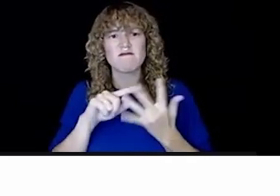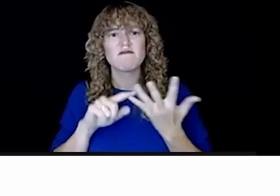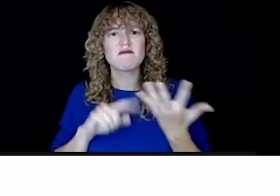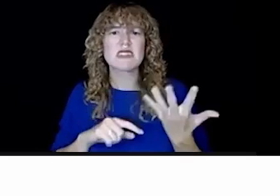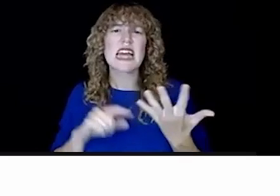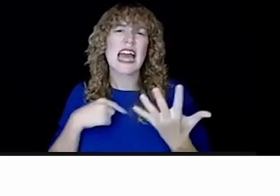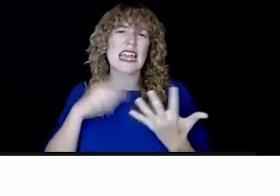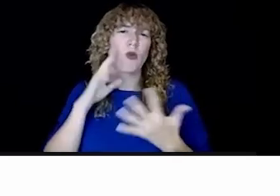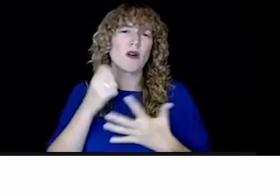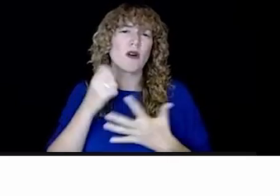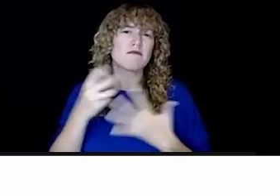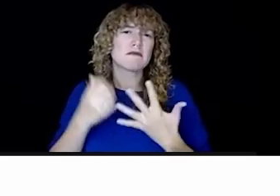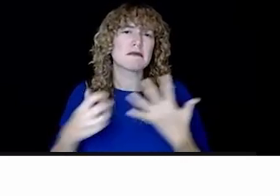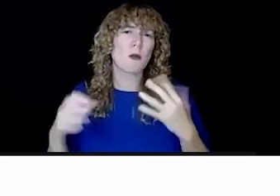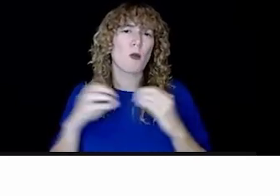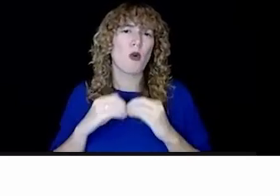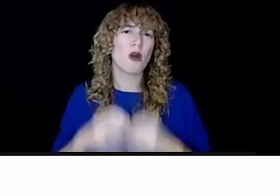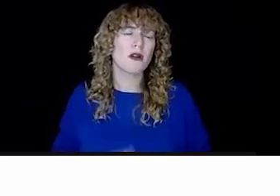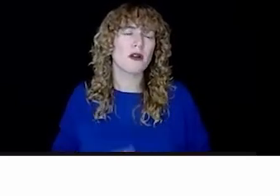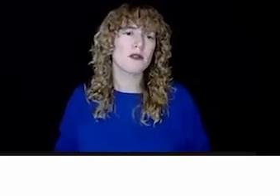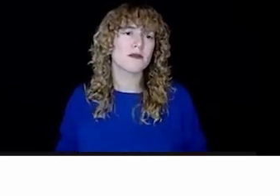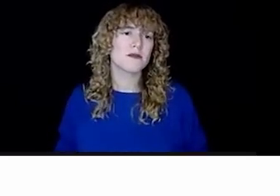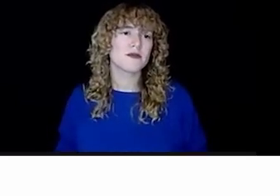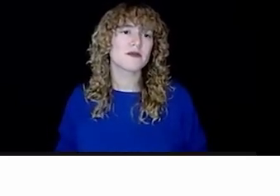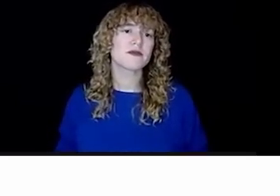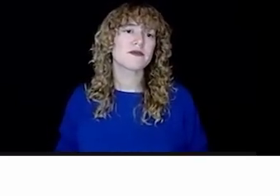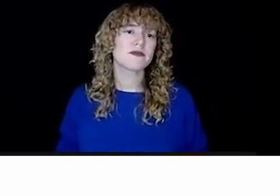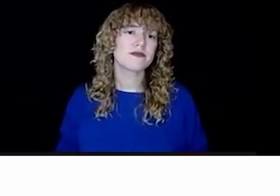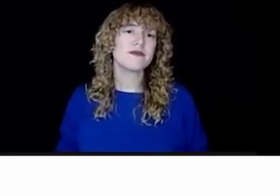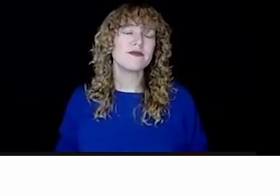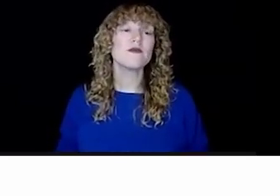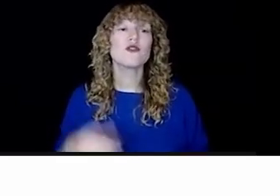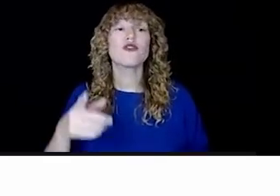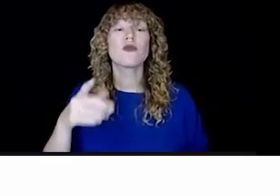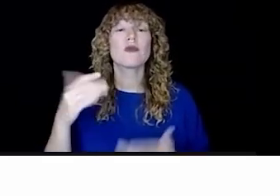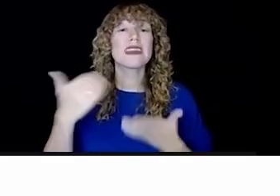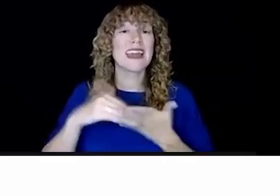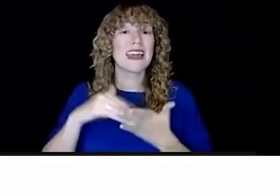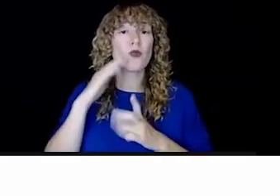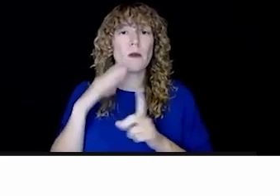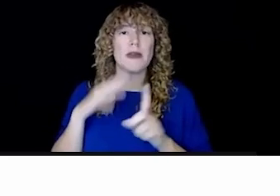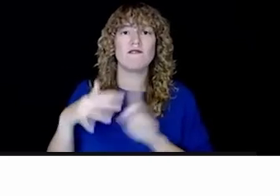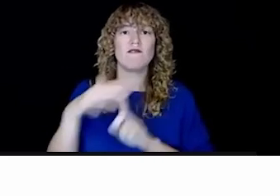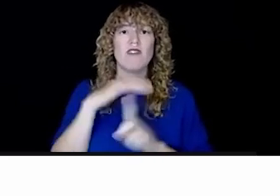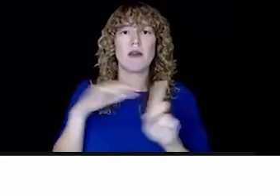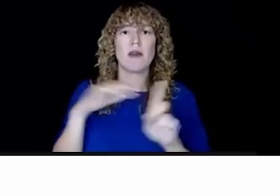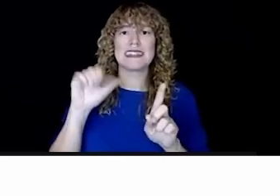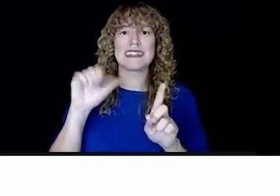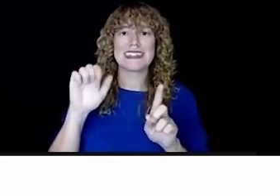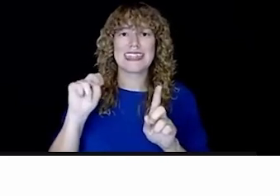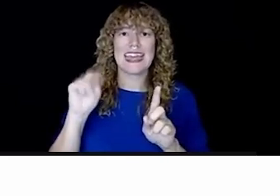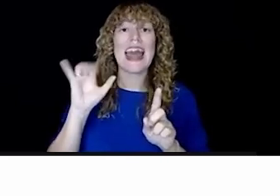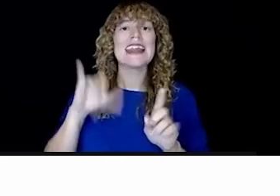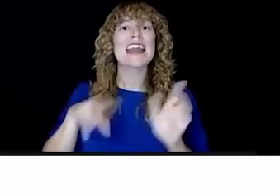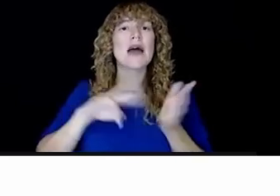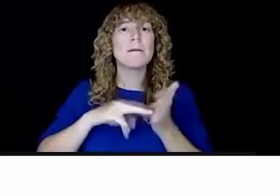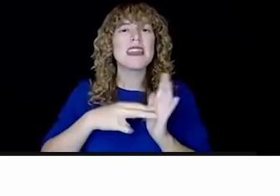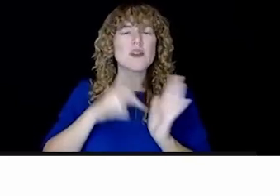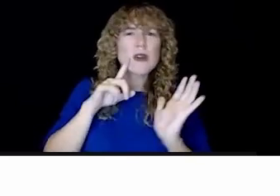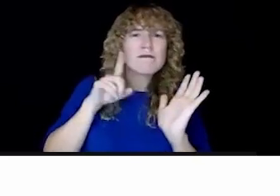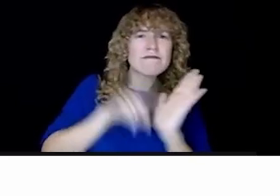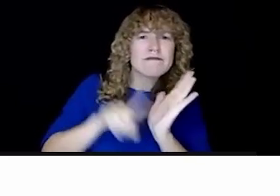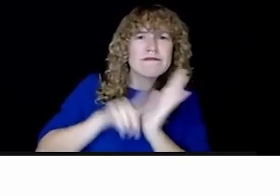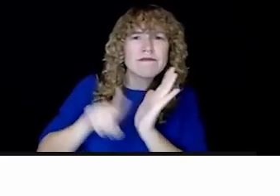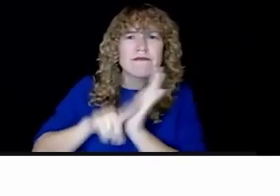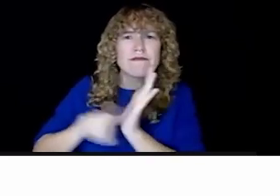Ziad. So as Talak mentioned, there's going to be an environmental scan. This includes academic and non-academic